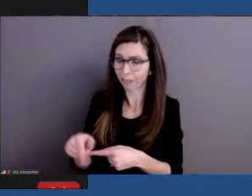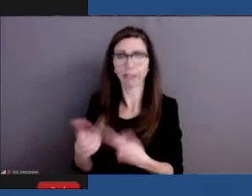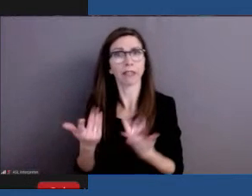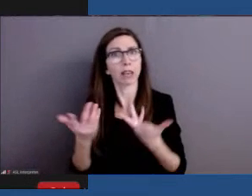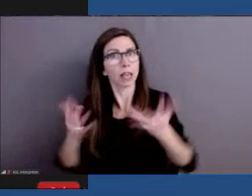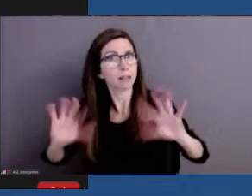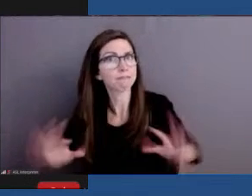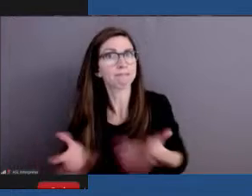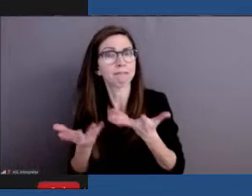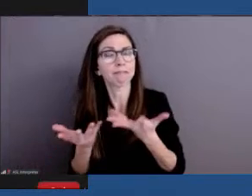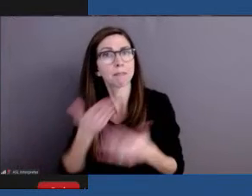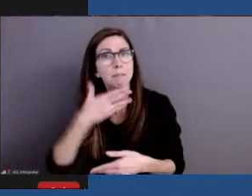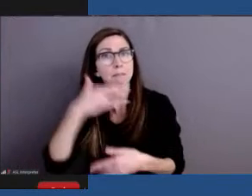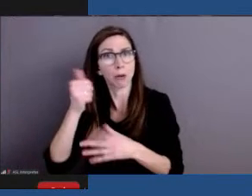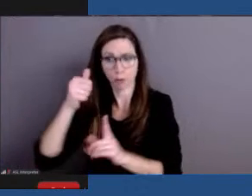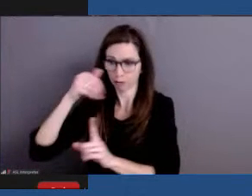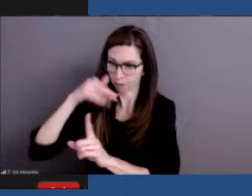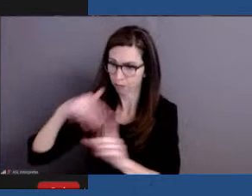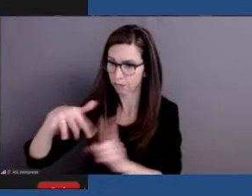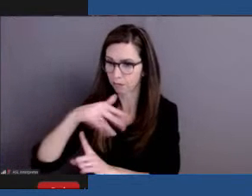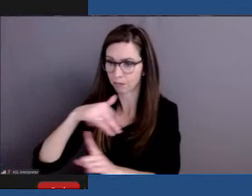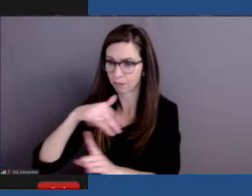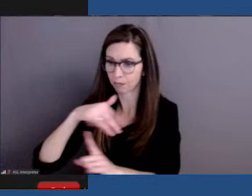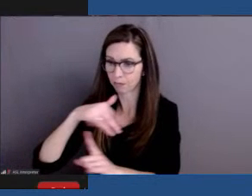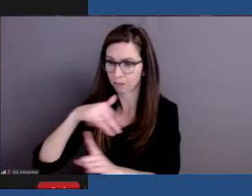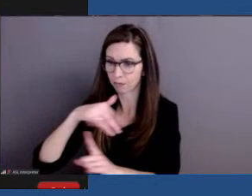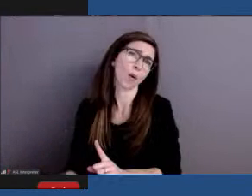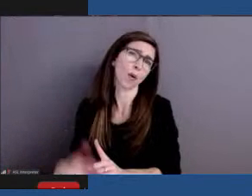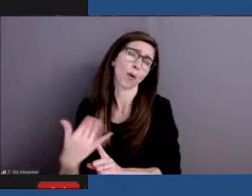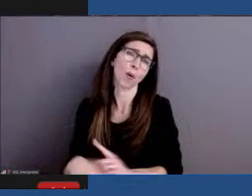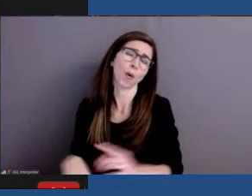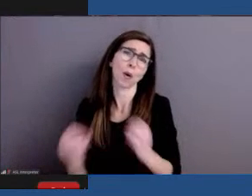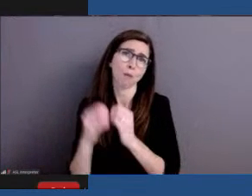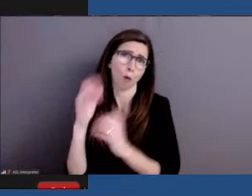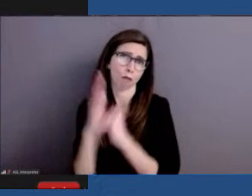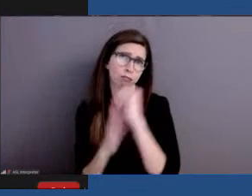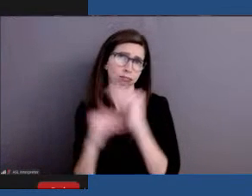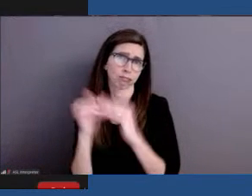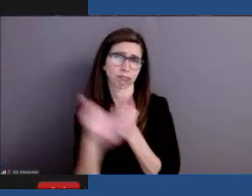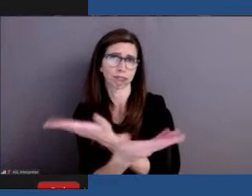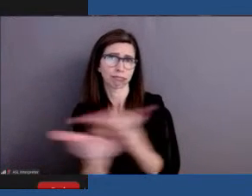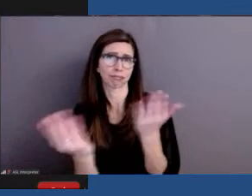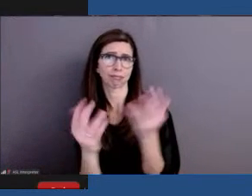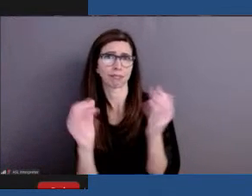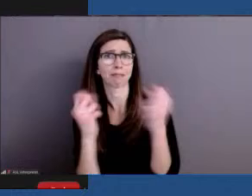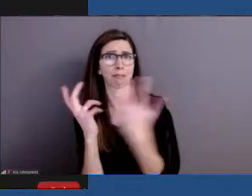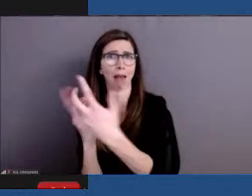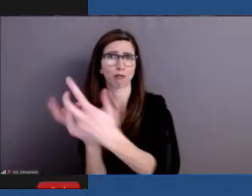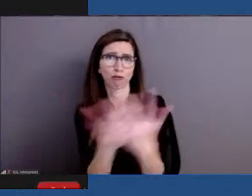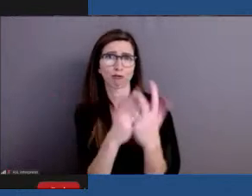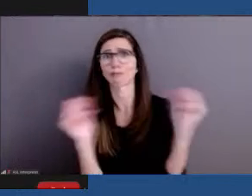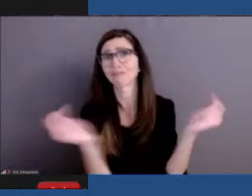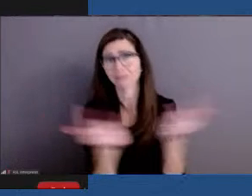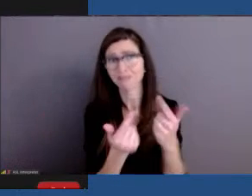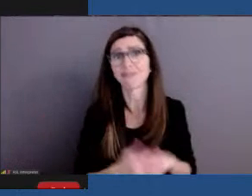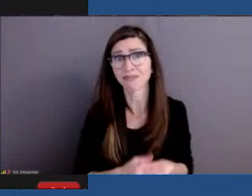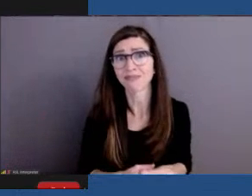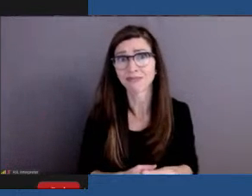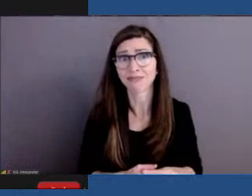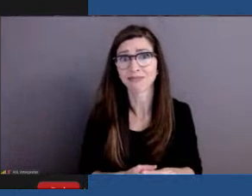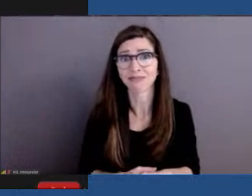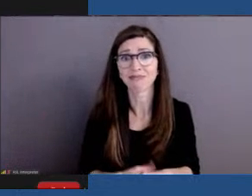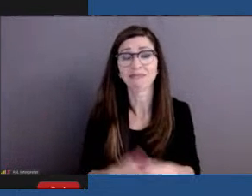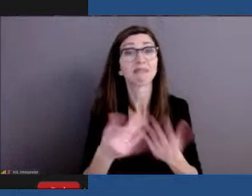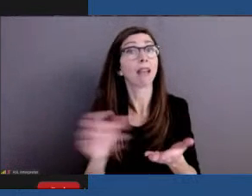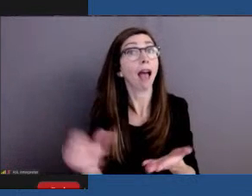for everyone. A couple more examples of things that we consider are things like the newest phase in